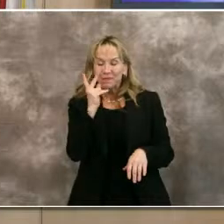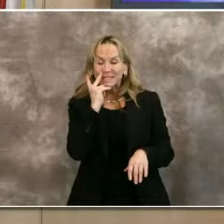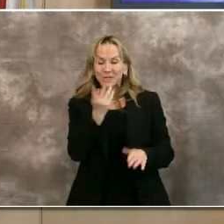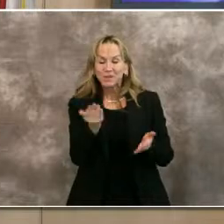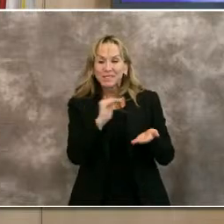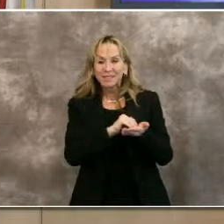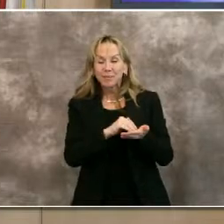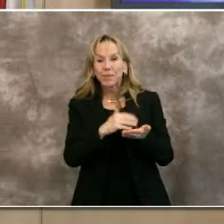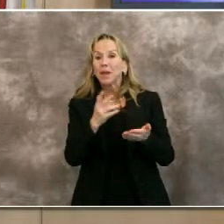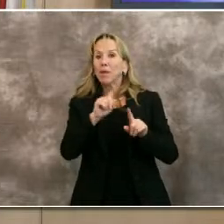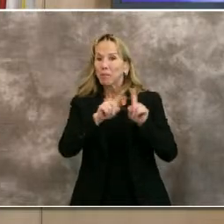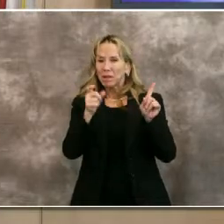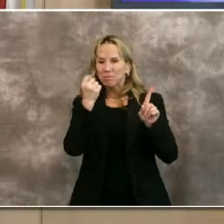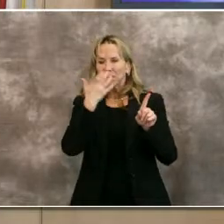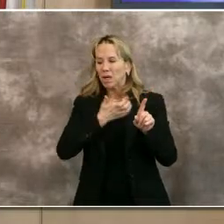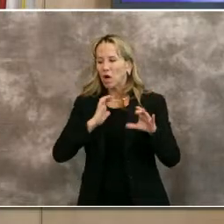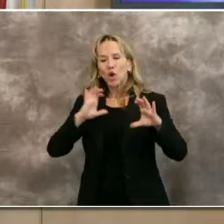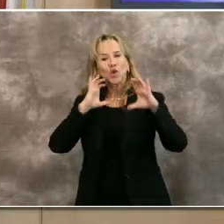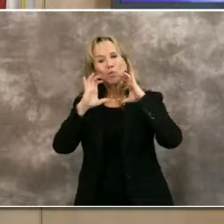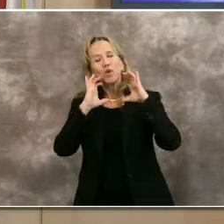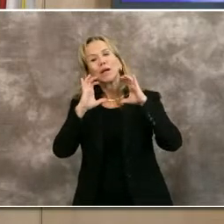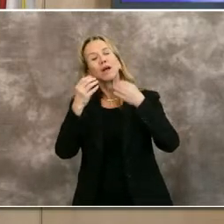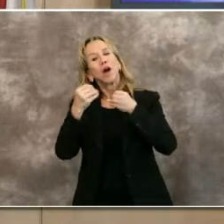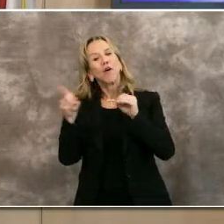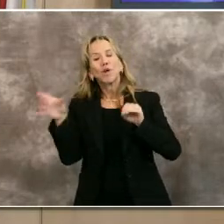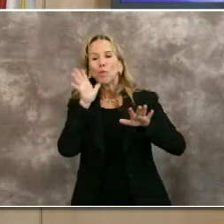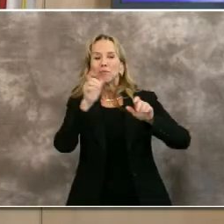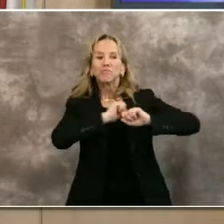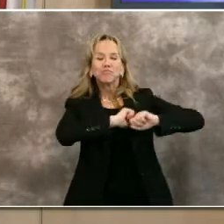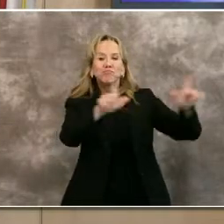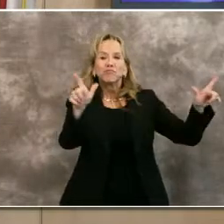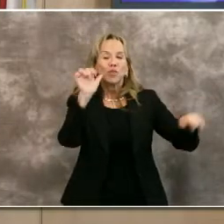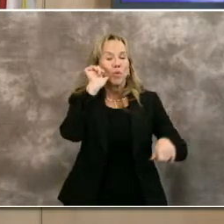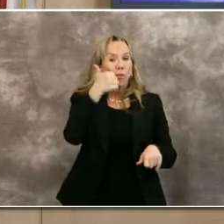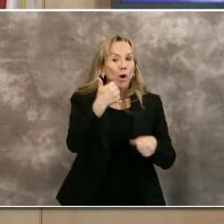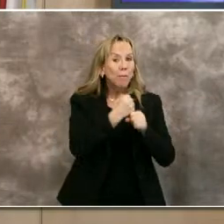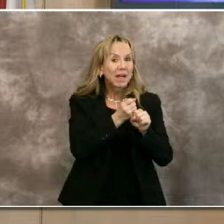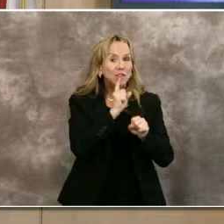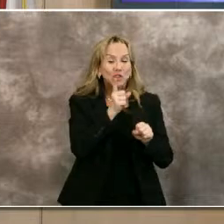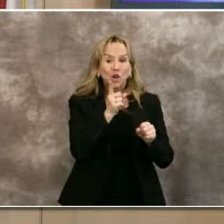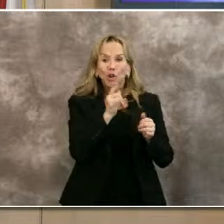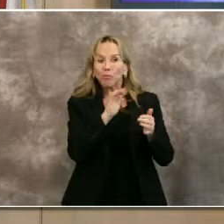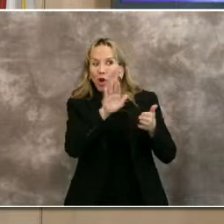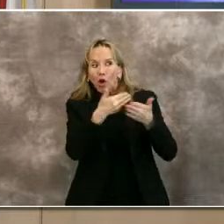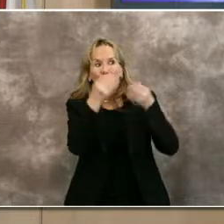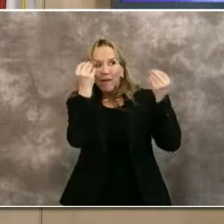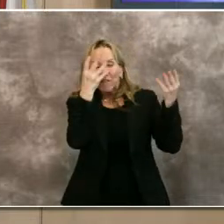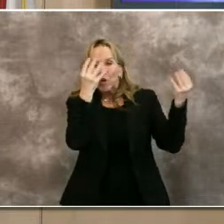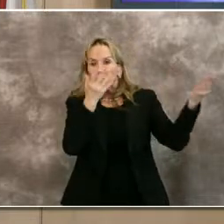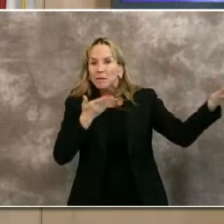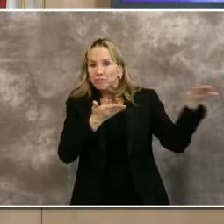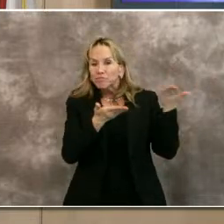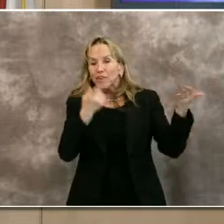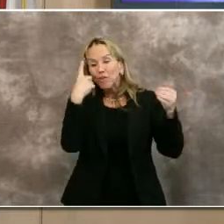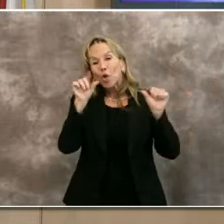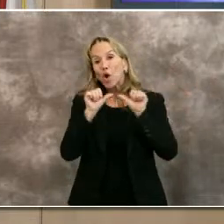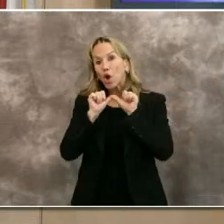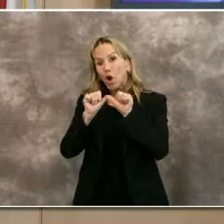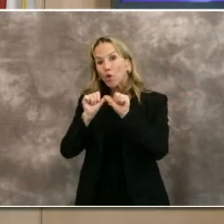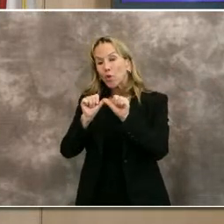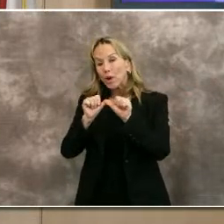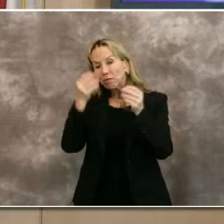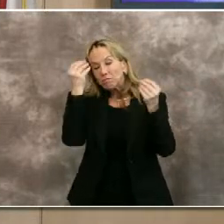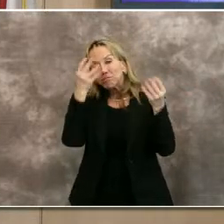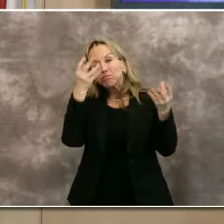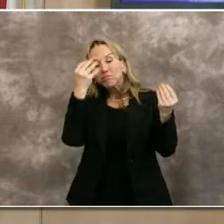Our communications office will be sending out an update tomorrow to make sure you get all the information. For ongoing